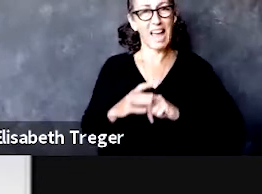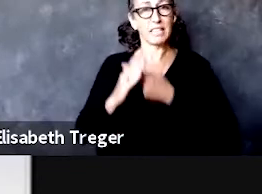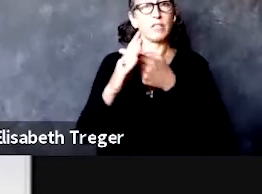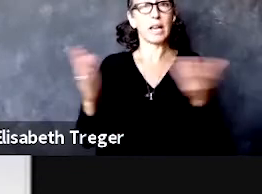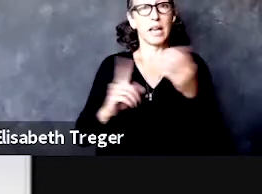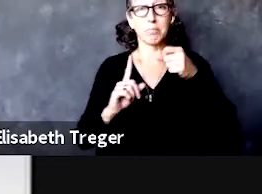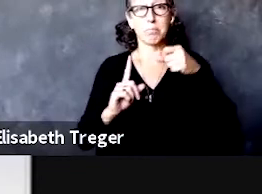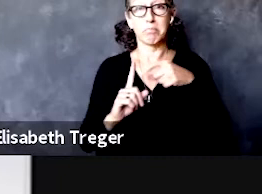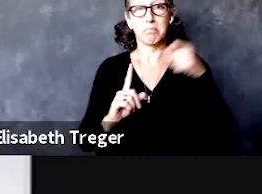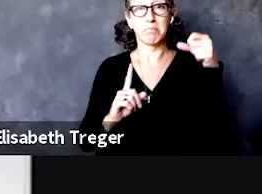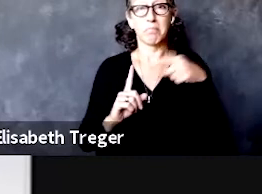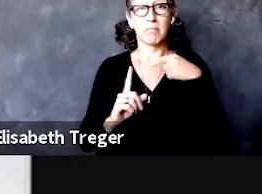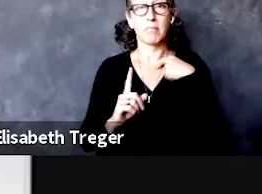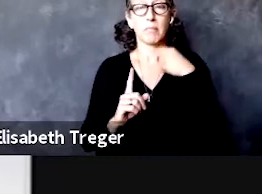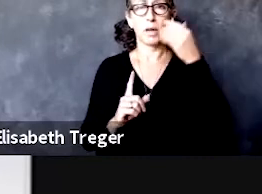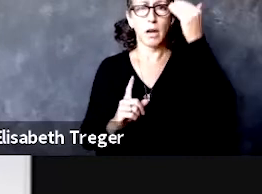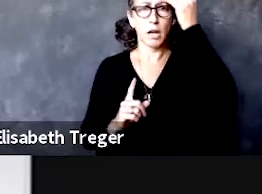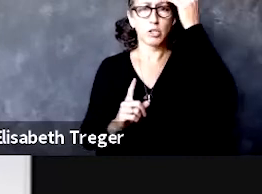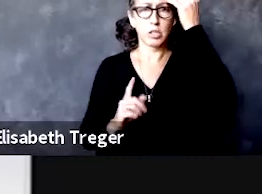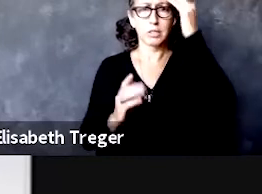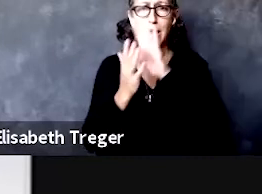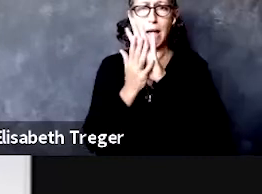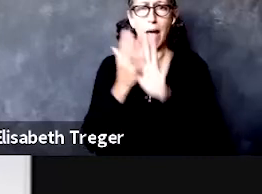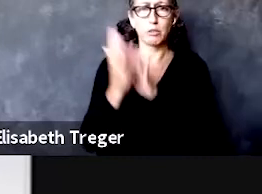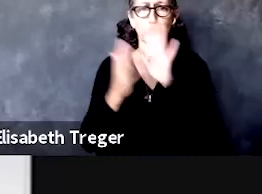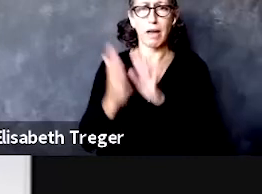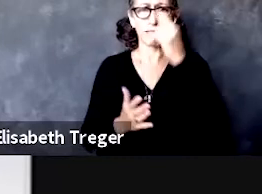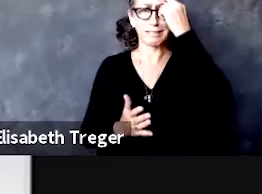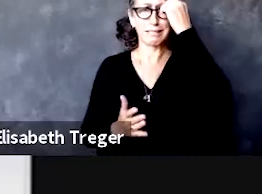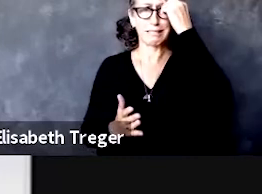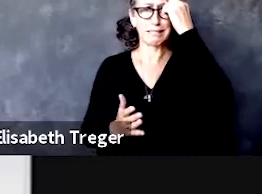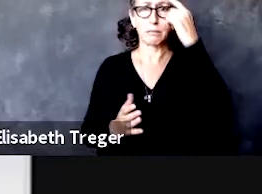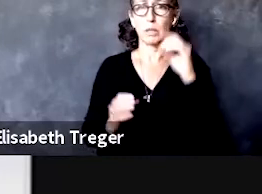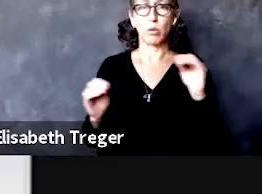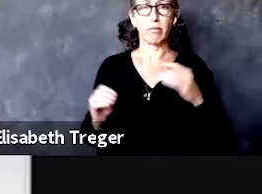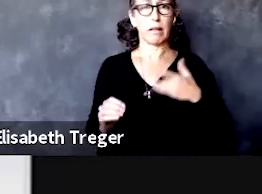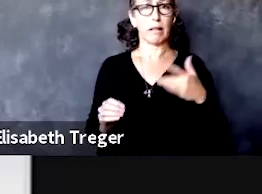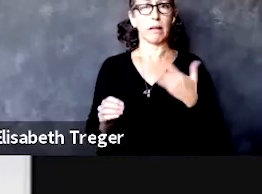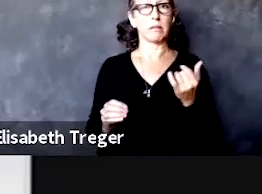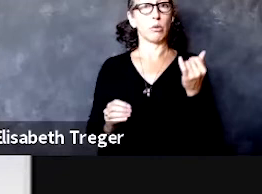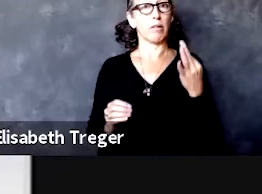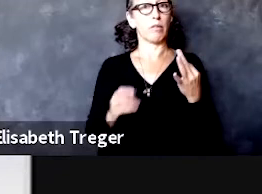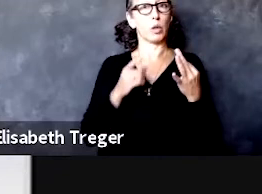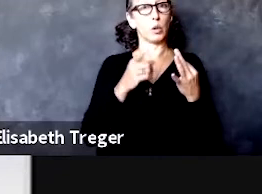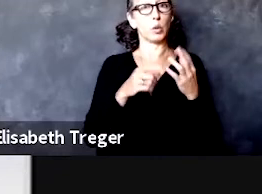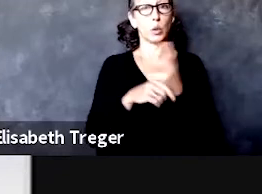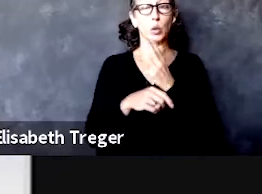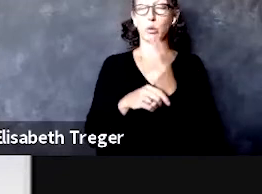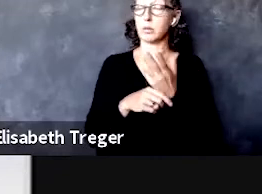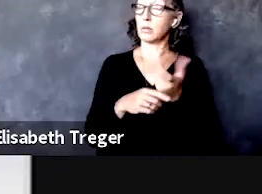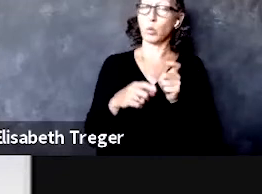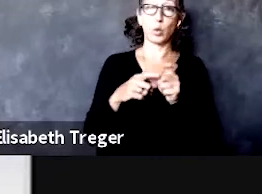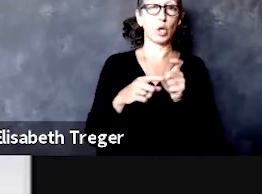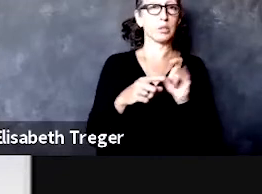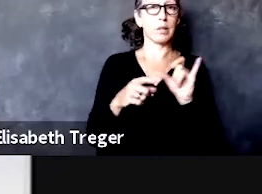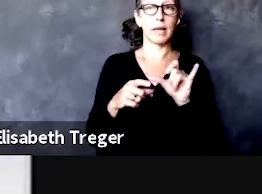conscious, abstract, rational stuff up here, but you're not activating any feeling. If instead you say